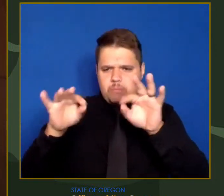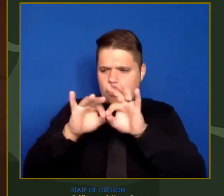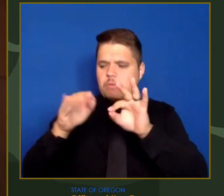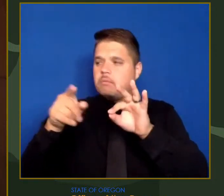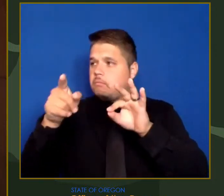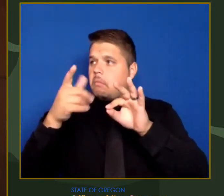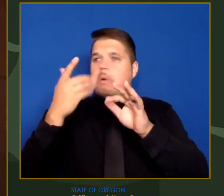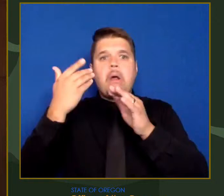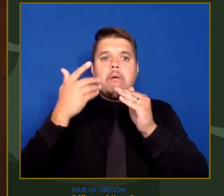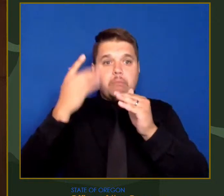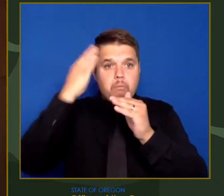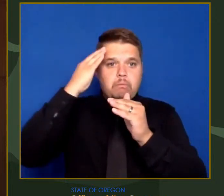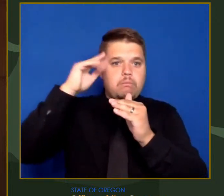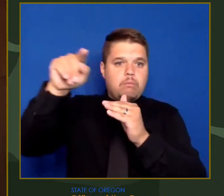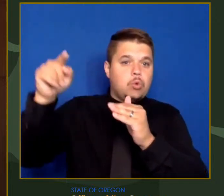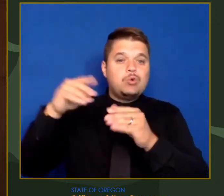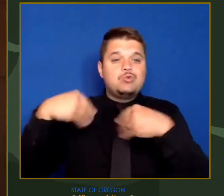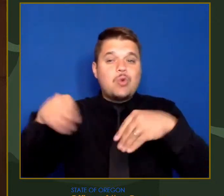to a vaccine.